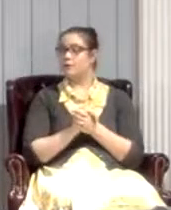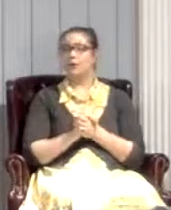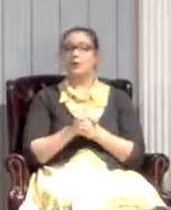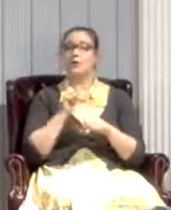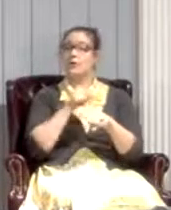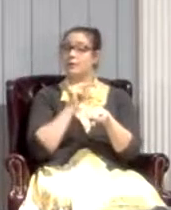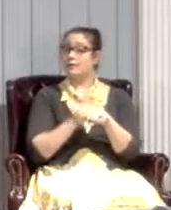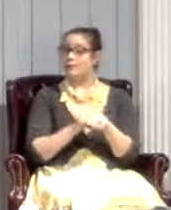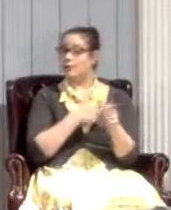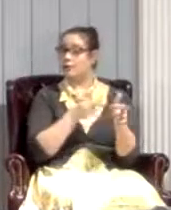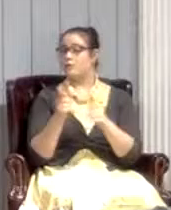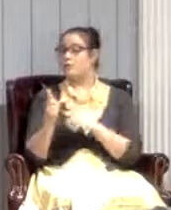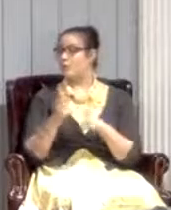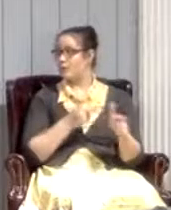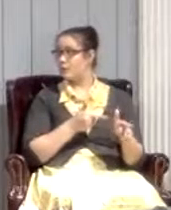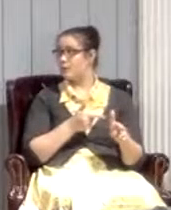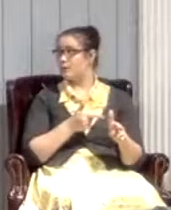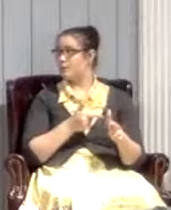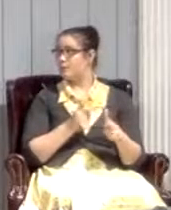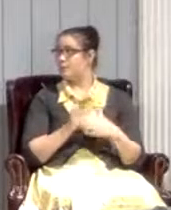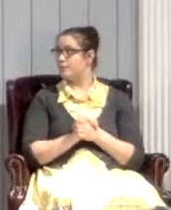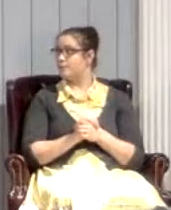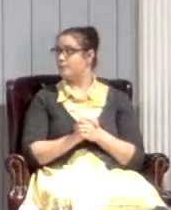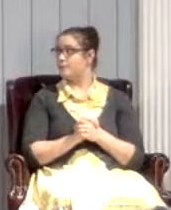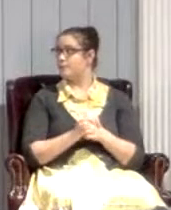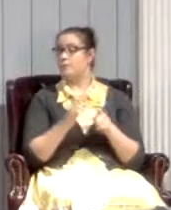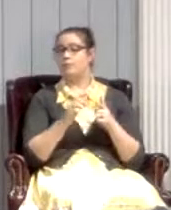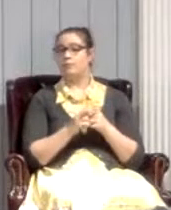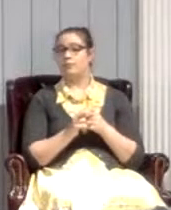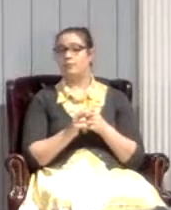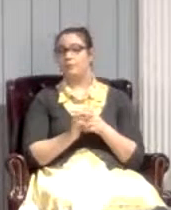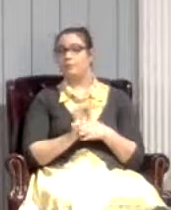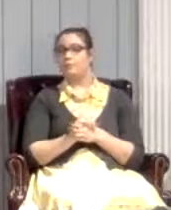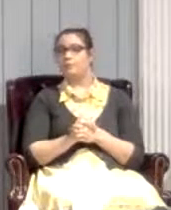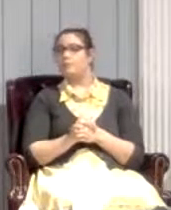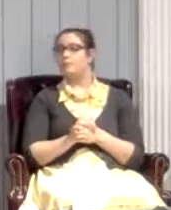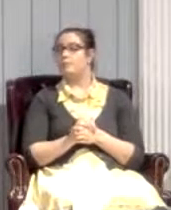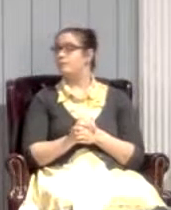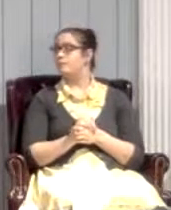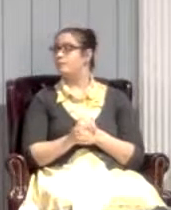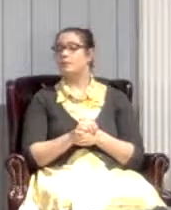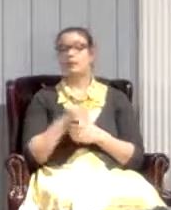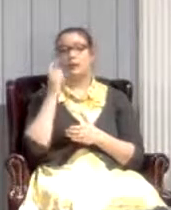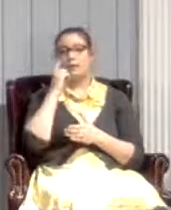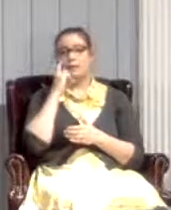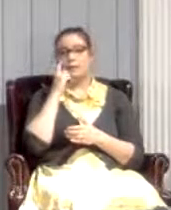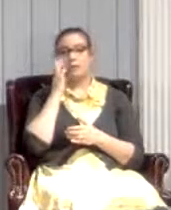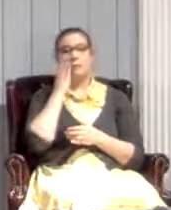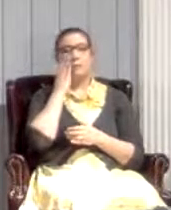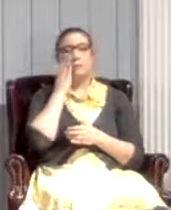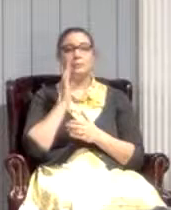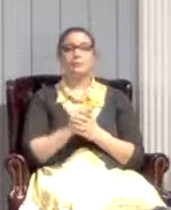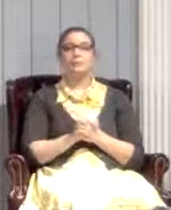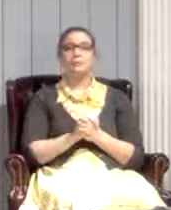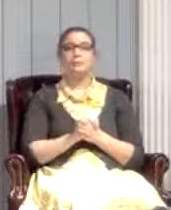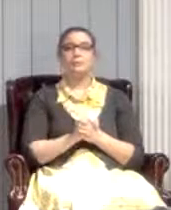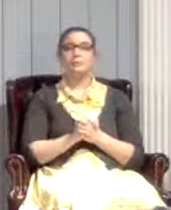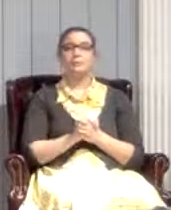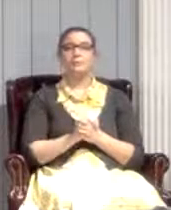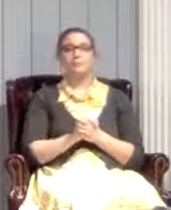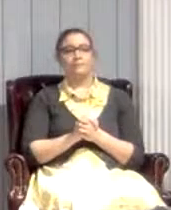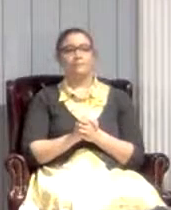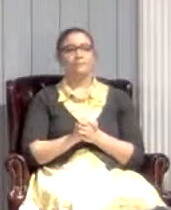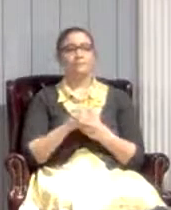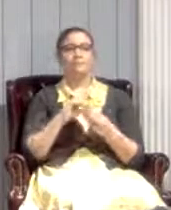weapons, and we're back into 2 Corinthians now. And did you notice that, Brother Fred, that I watched to make sure that I'm on point number two? I did that just for